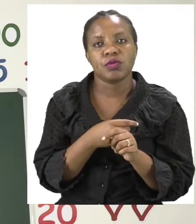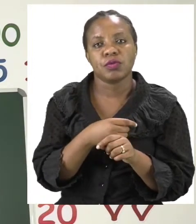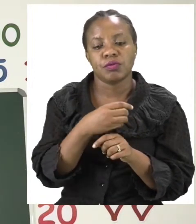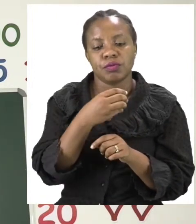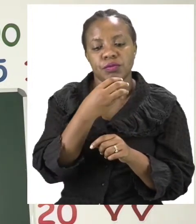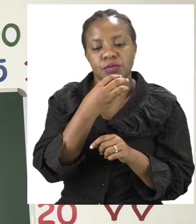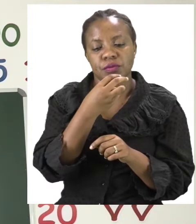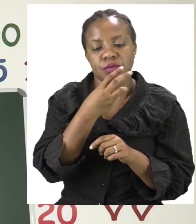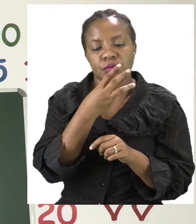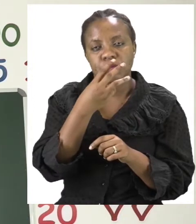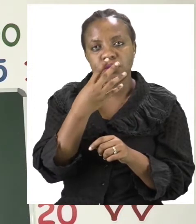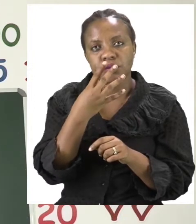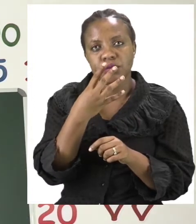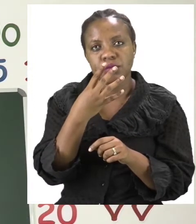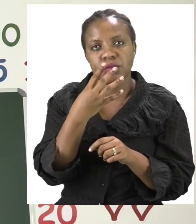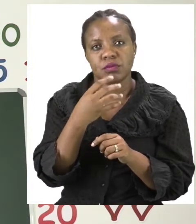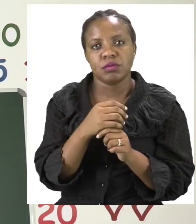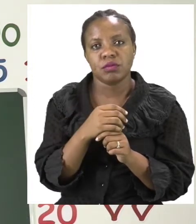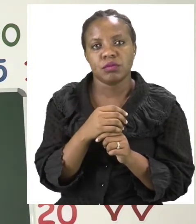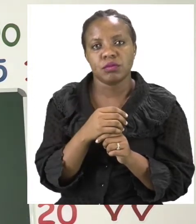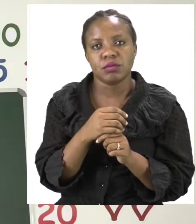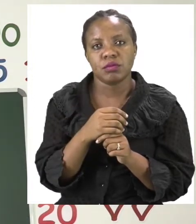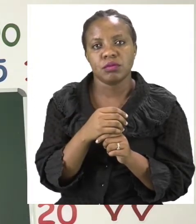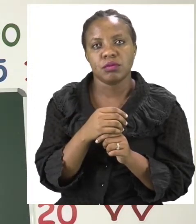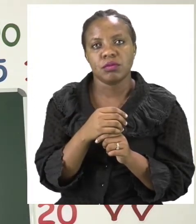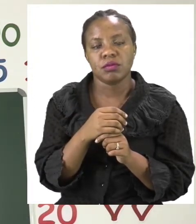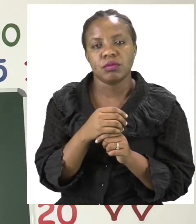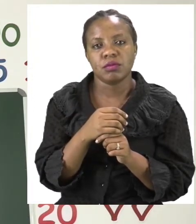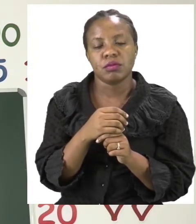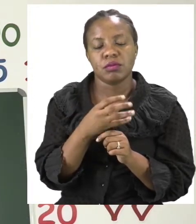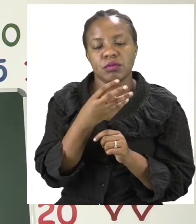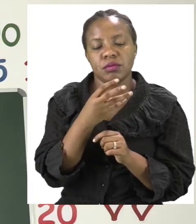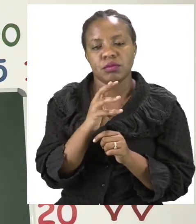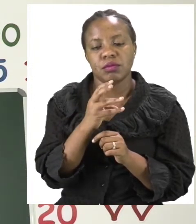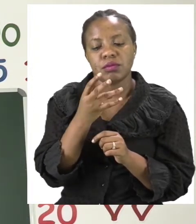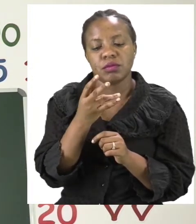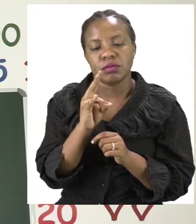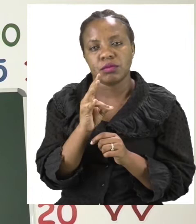have 6, 7, 8,